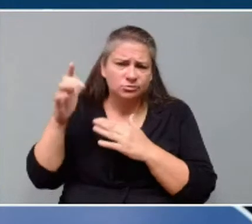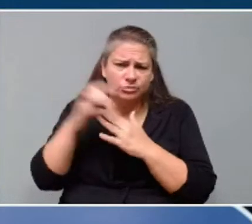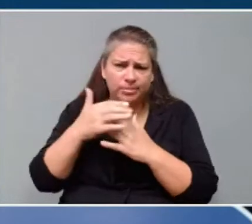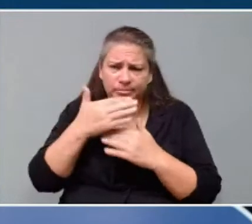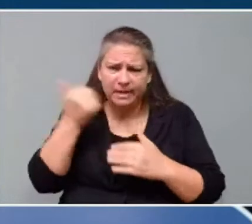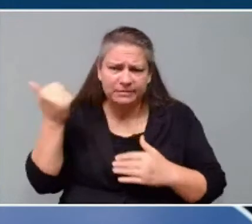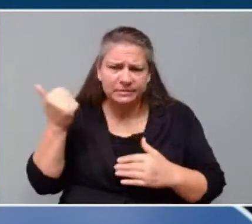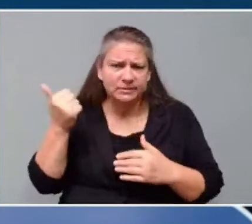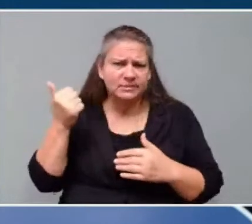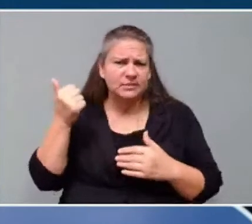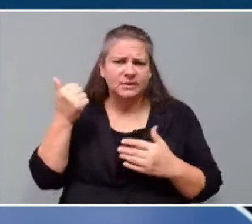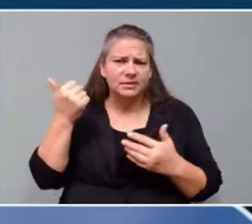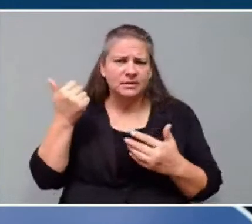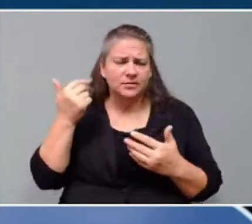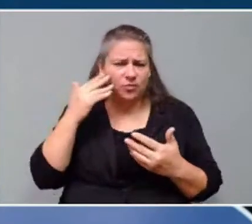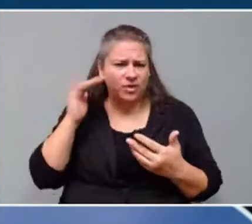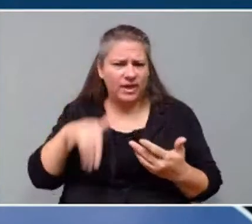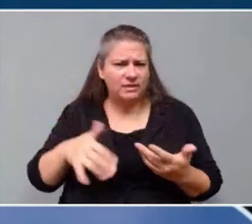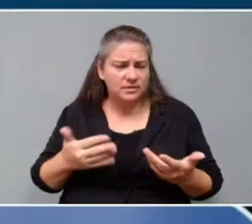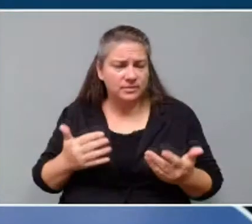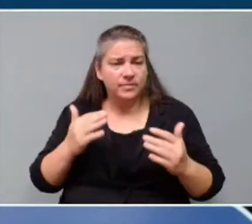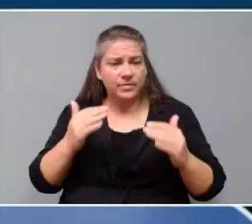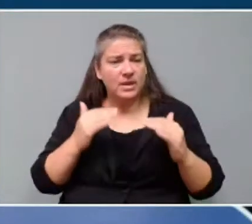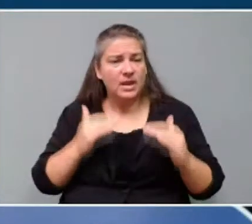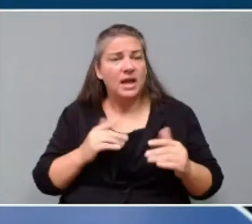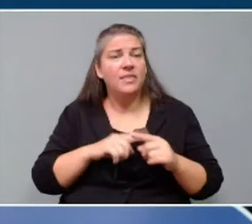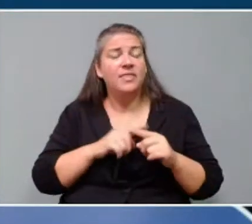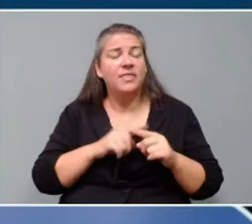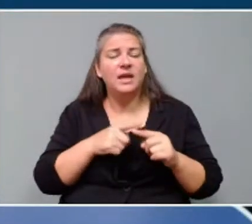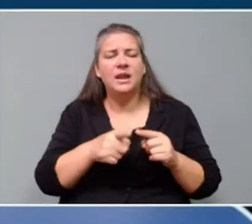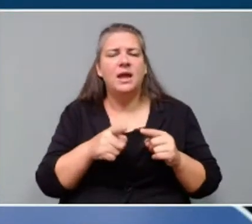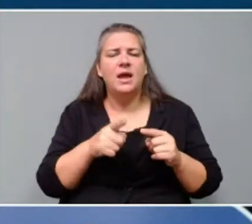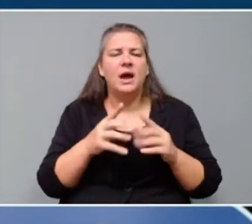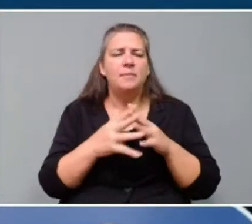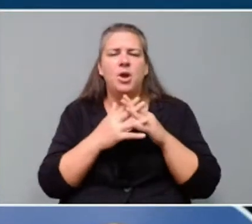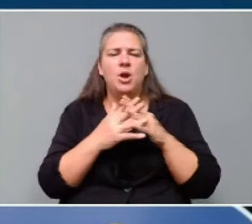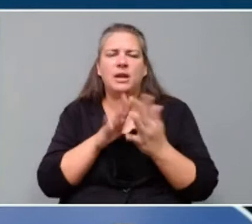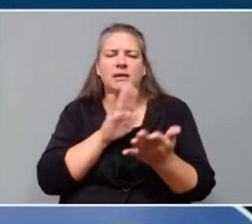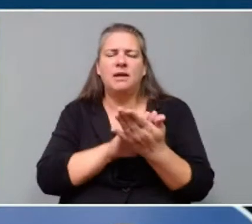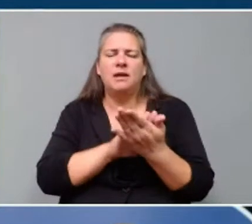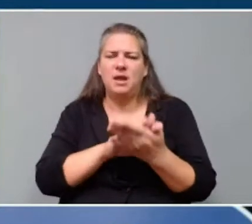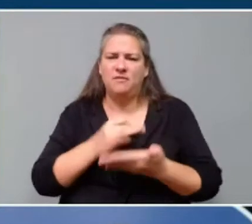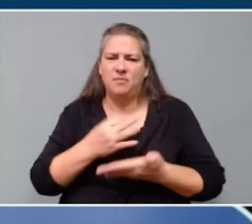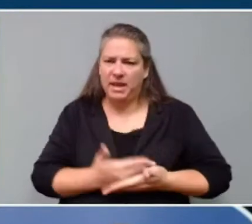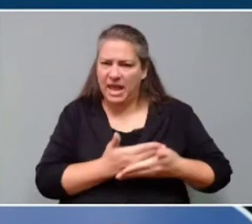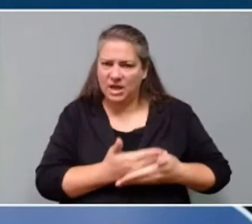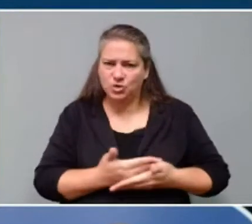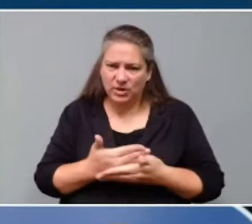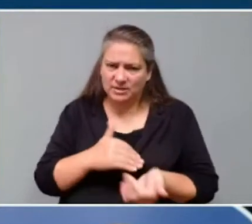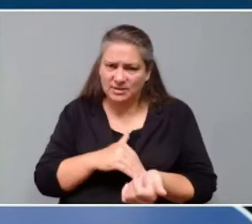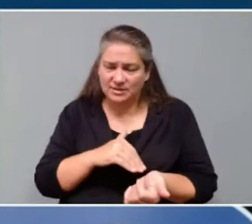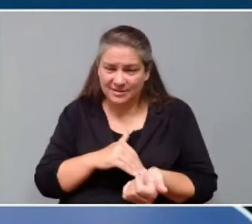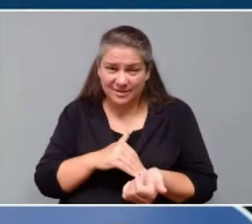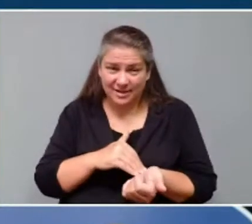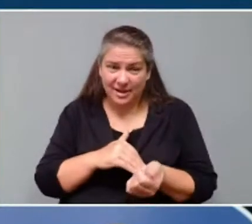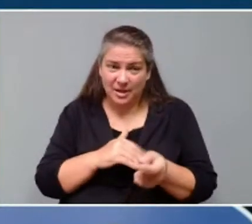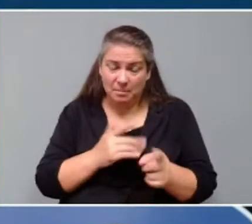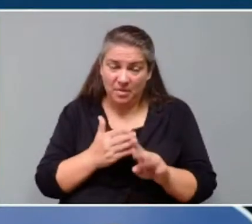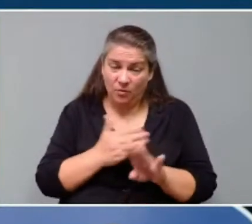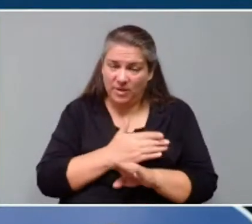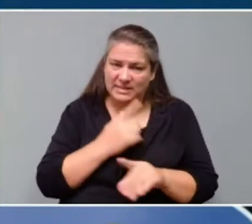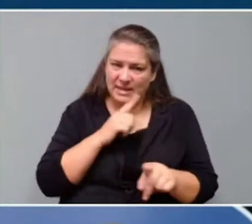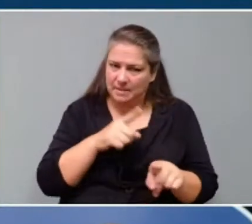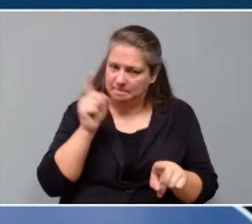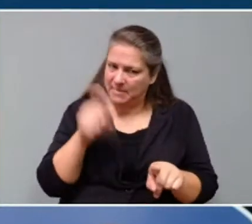this. The next, though, would be the American Academy of Pediatrics. Remember, this group even broke a little earlier and said, we got to get kids